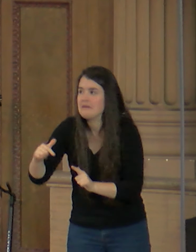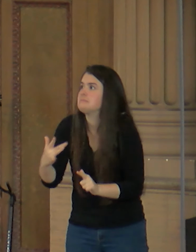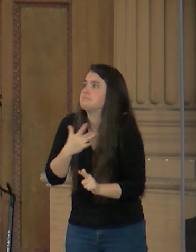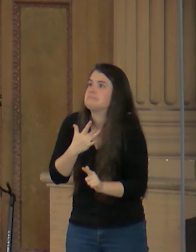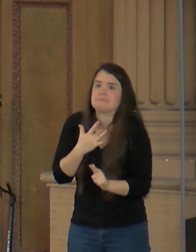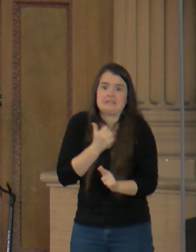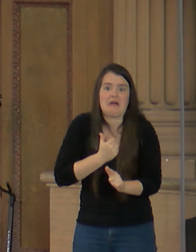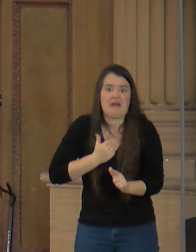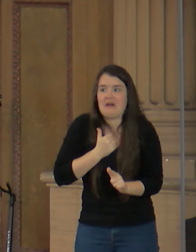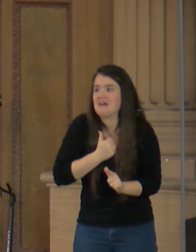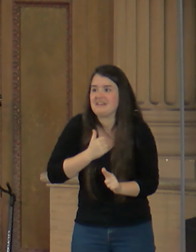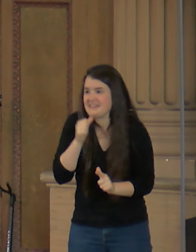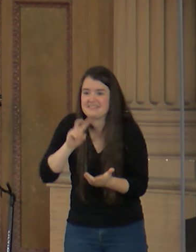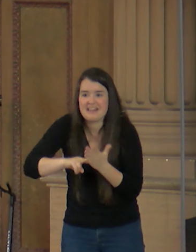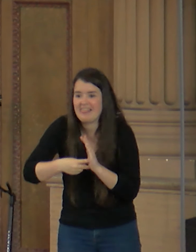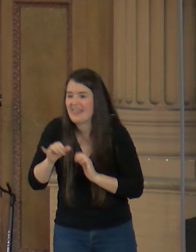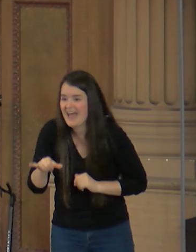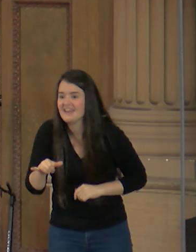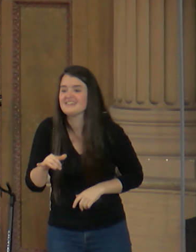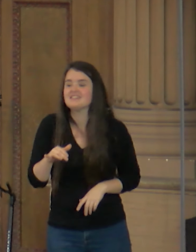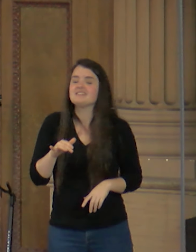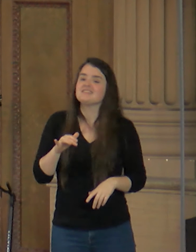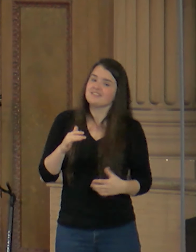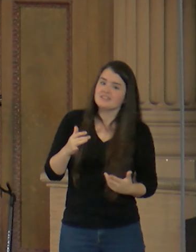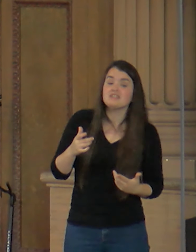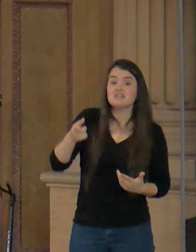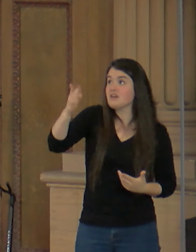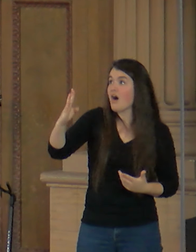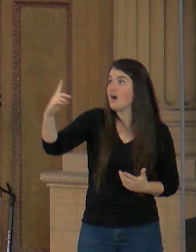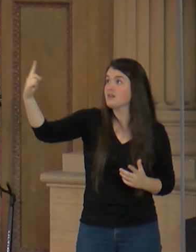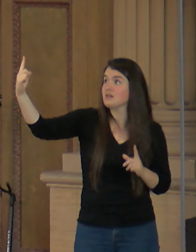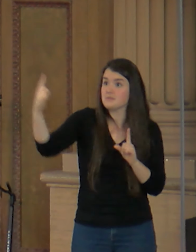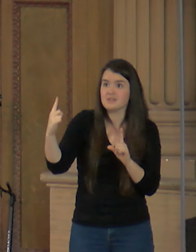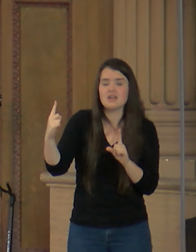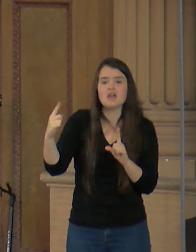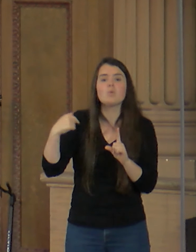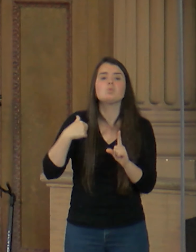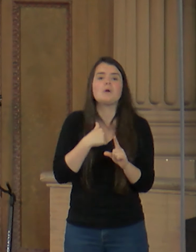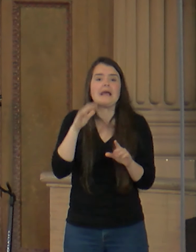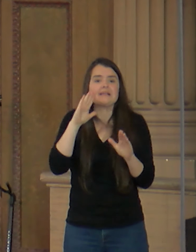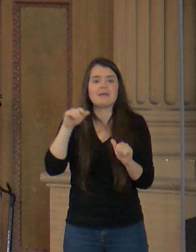things. And so you'd expect God to come in and say, Job, you arrogant little fool.